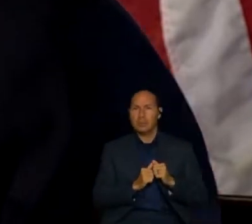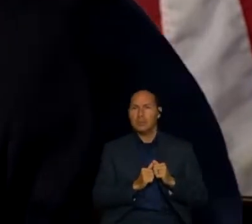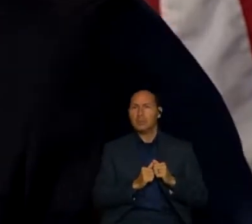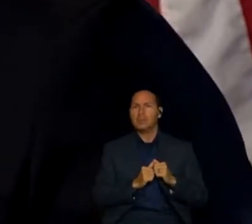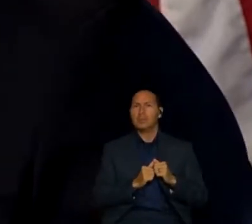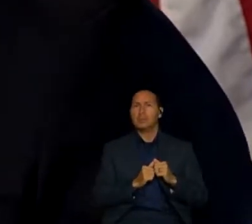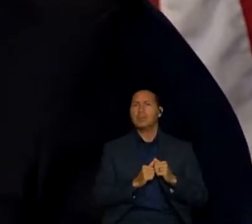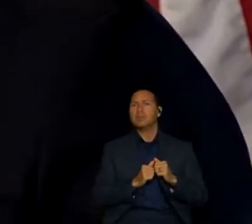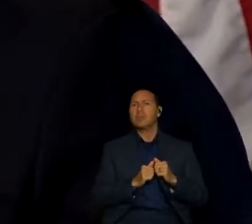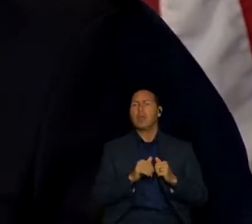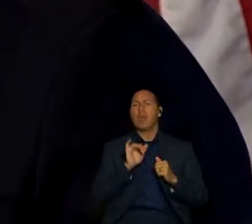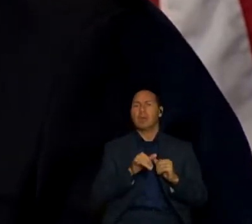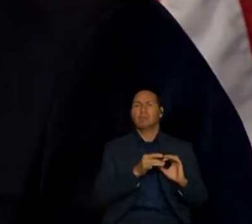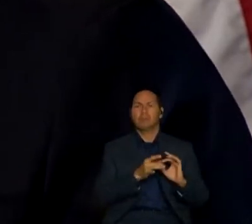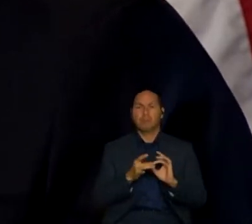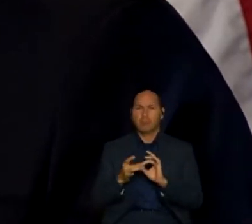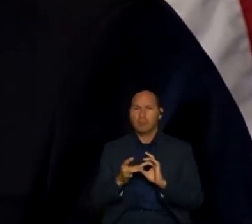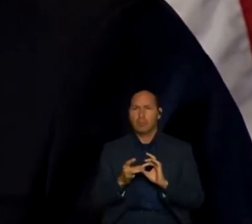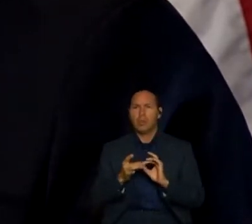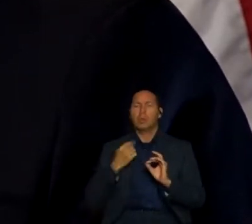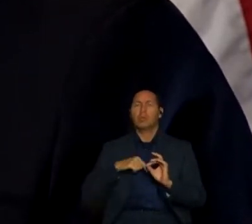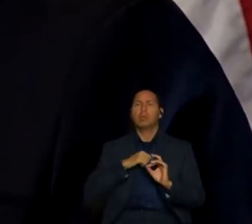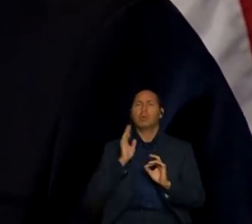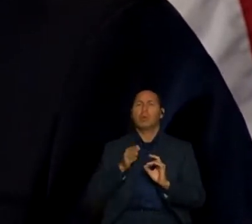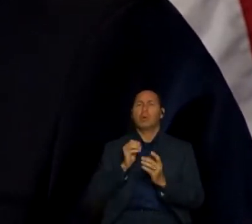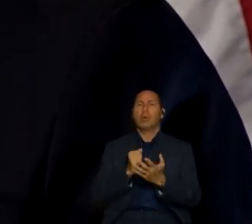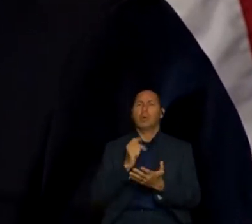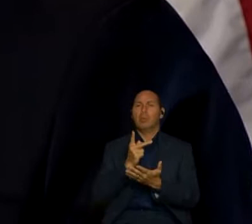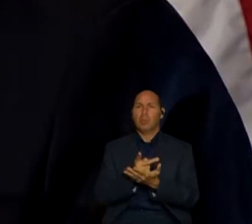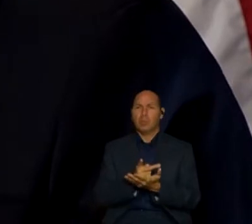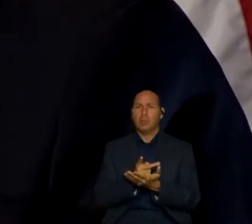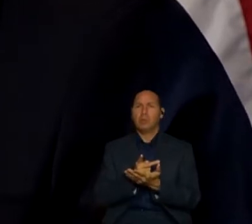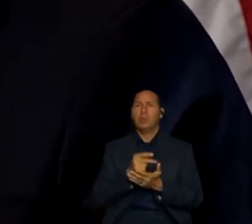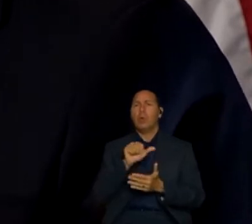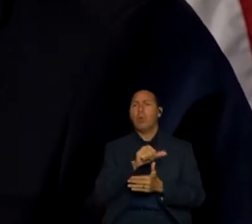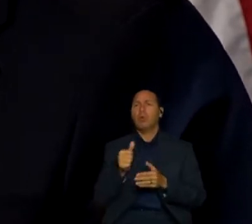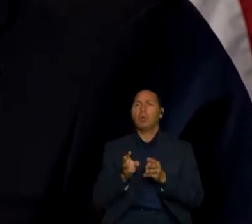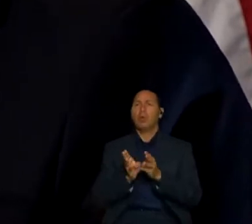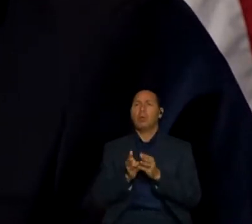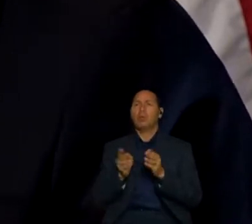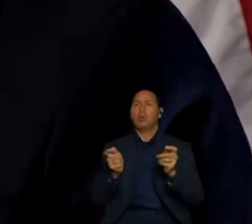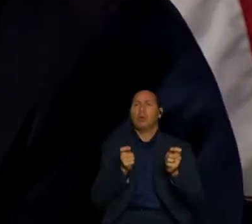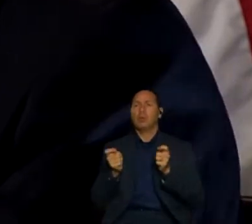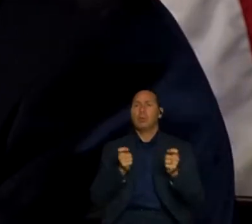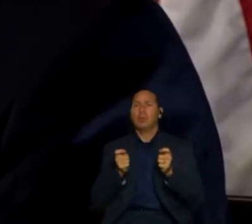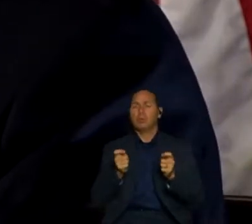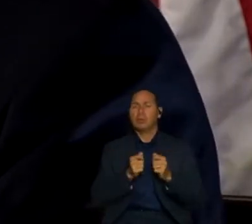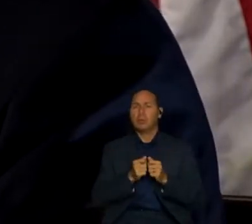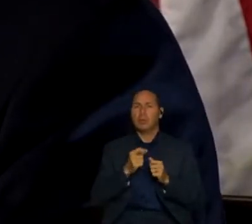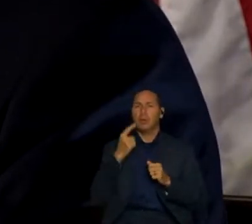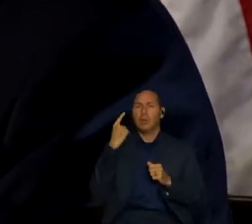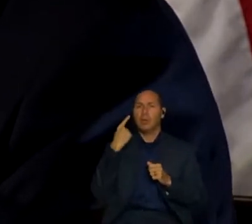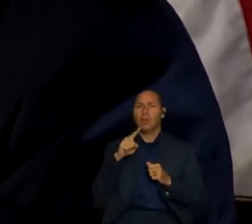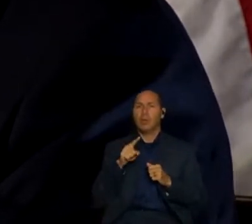Then in connection with that, we will approve the executive session minutes